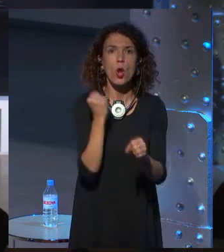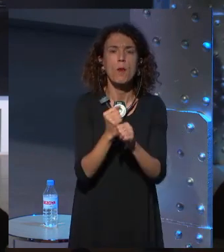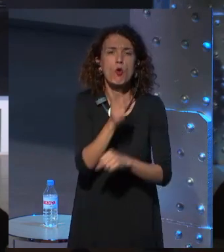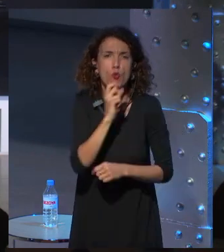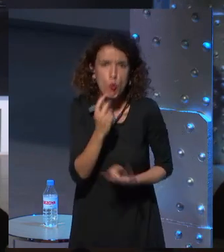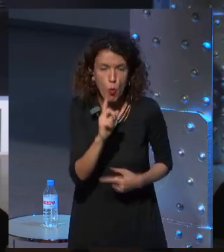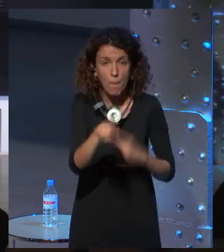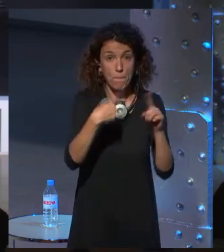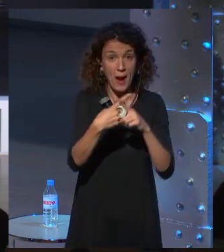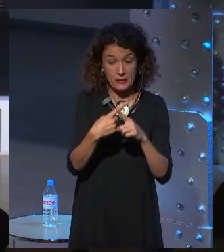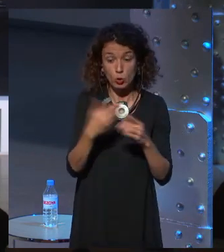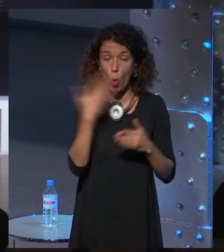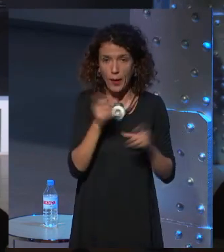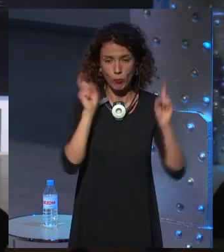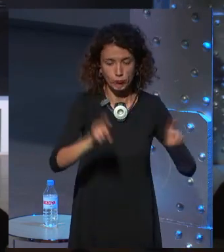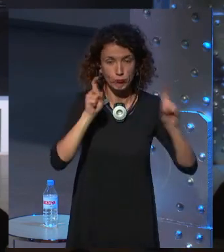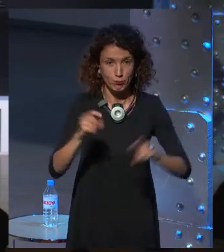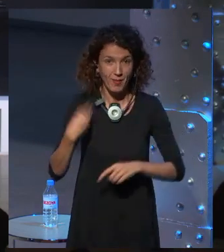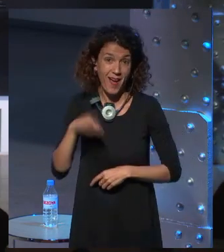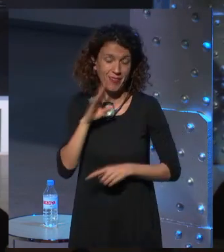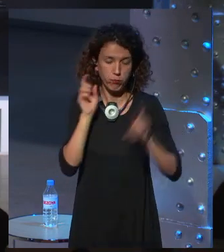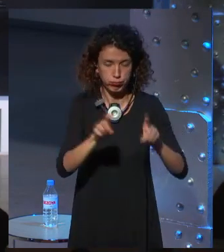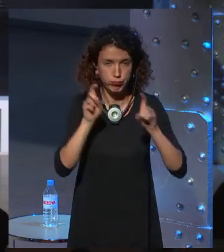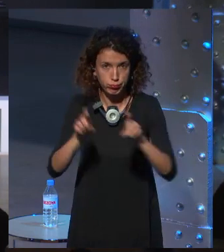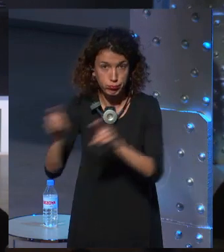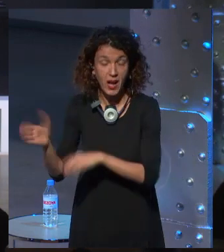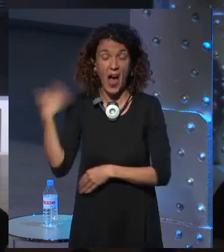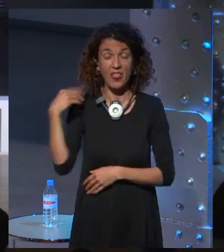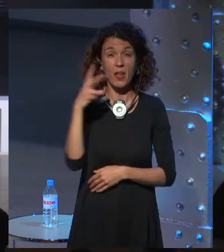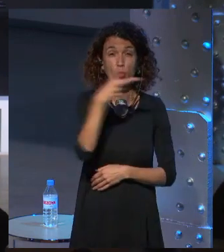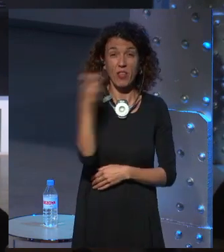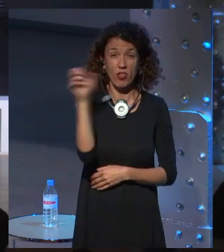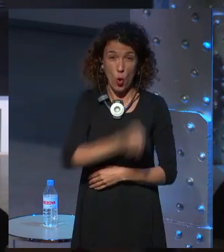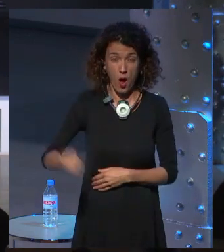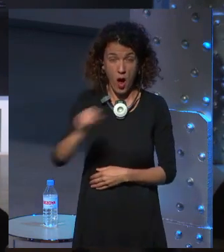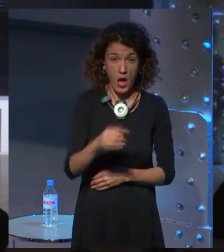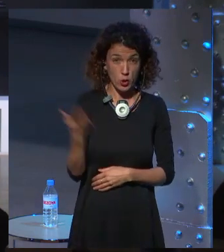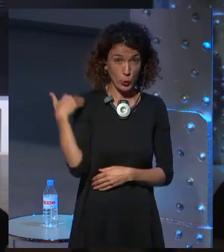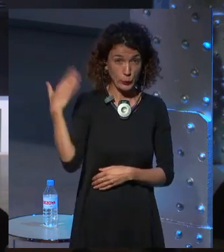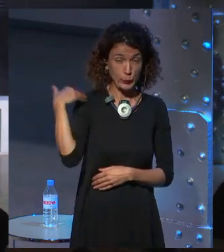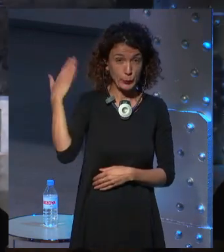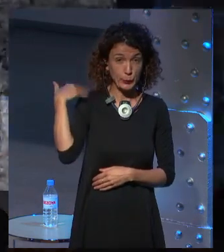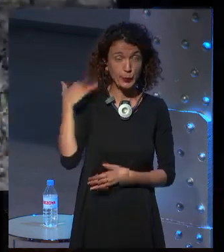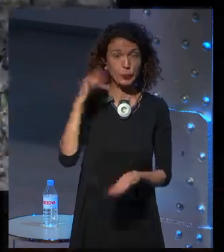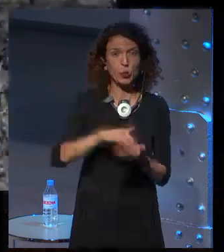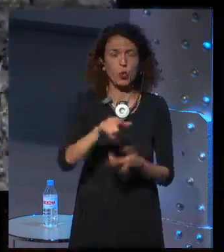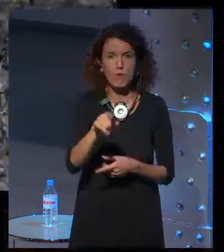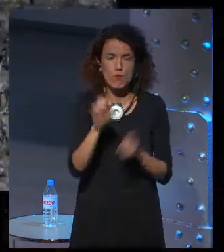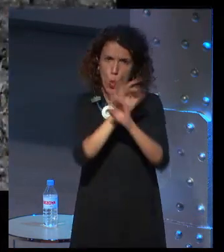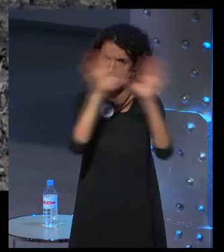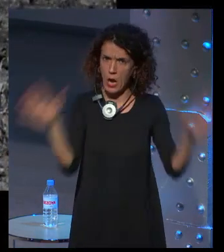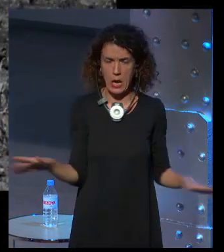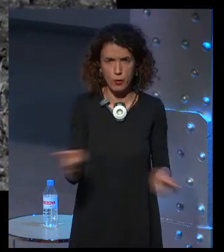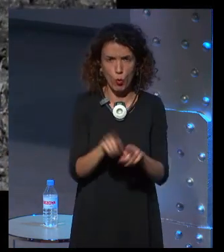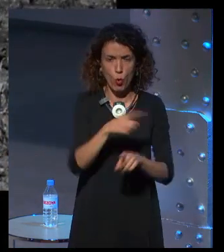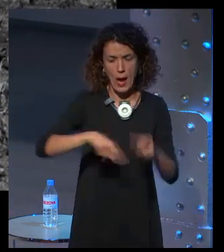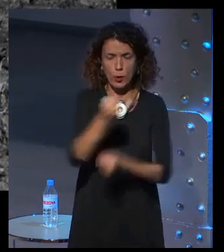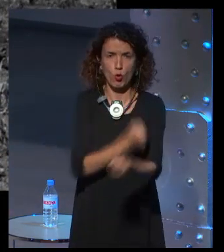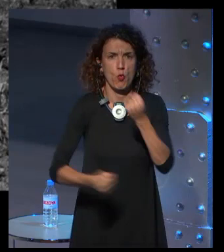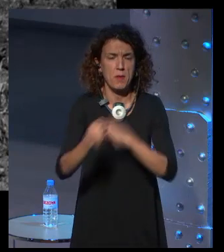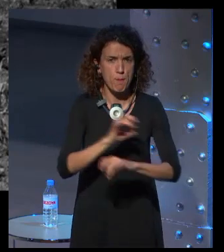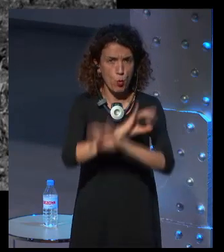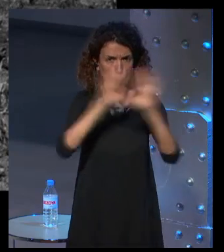schools. Right, 200 years ago, it was pretty clear. Our economies were very much built on